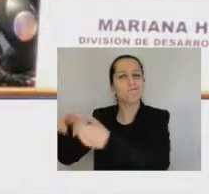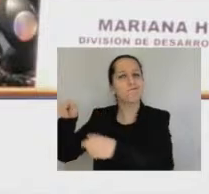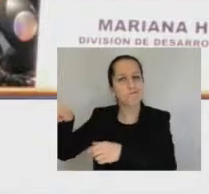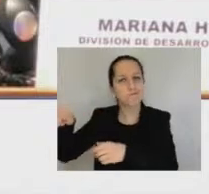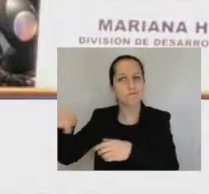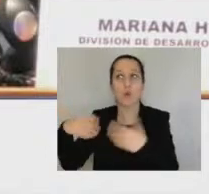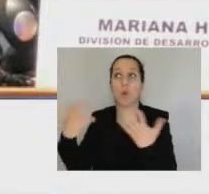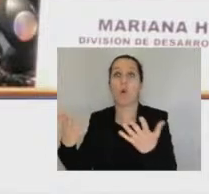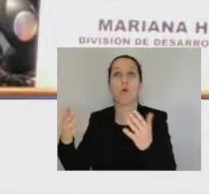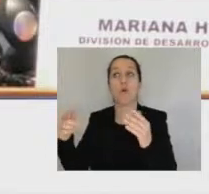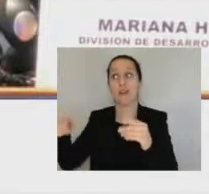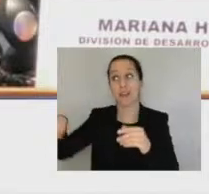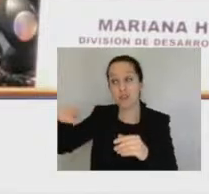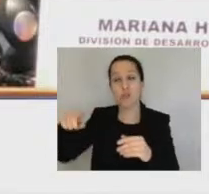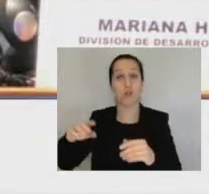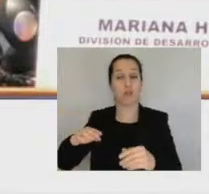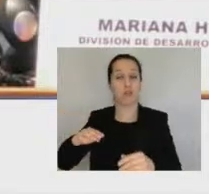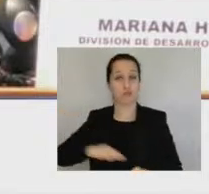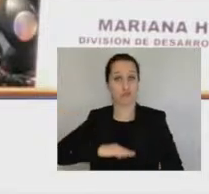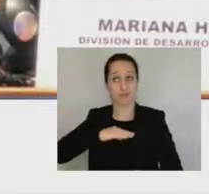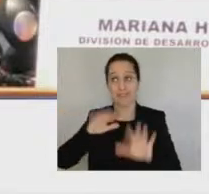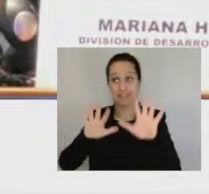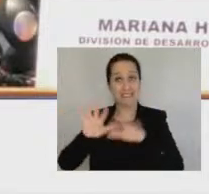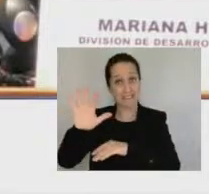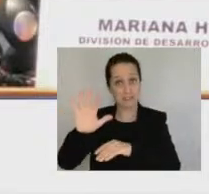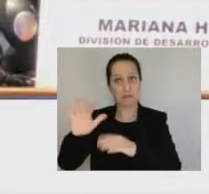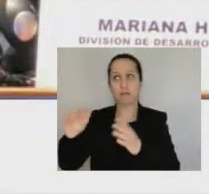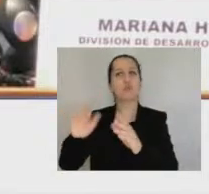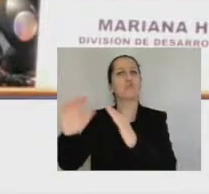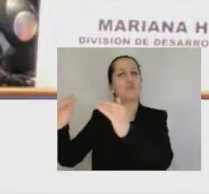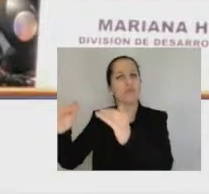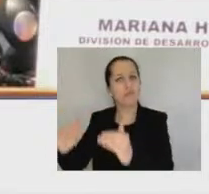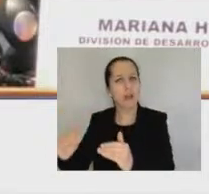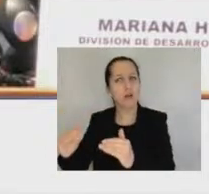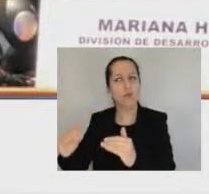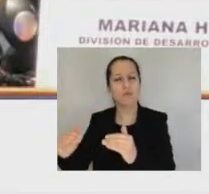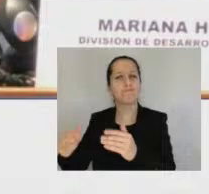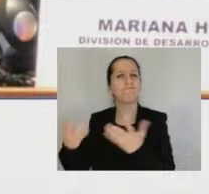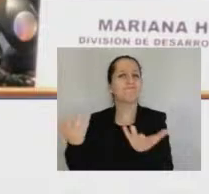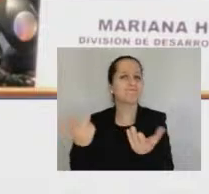school system or because they're at lower grades.